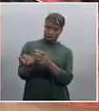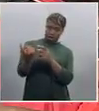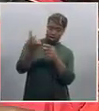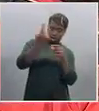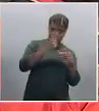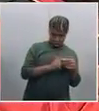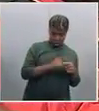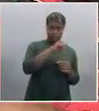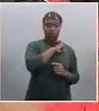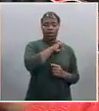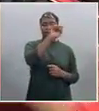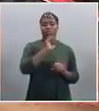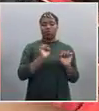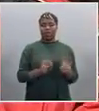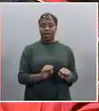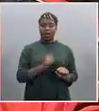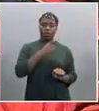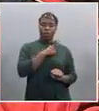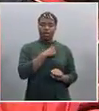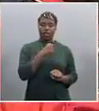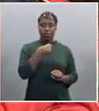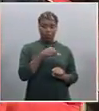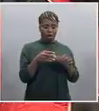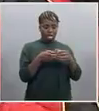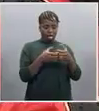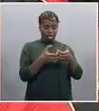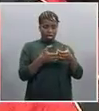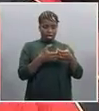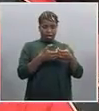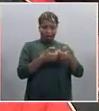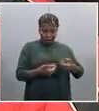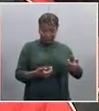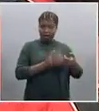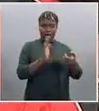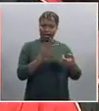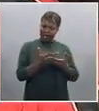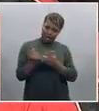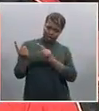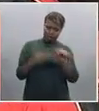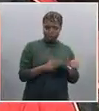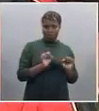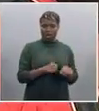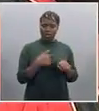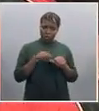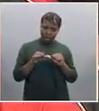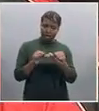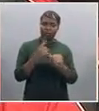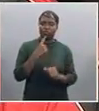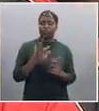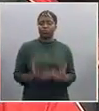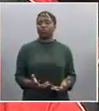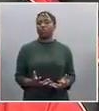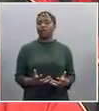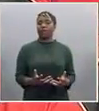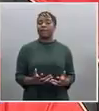and cannibalizing on the existing unions of Cosatu, they will be welcome back at Cosatu. We continue to say so. So they